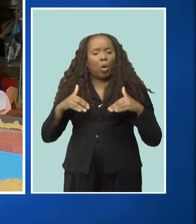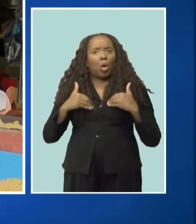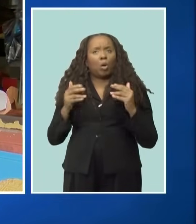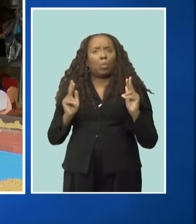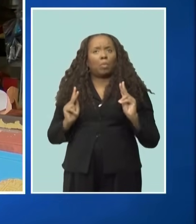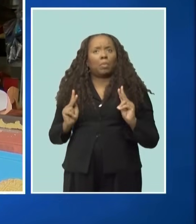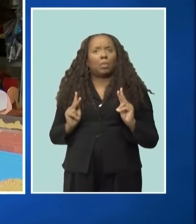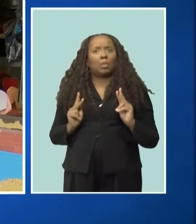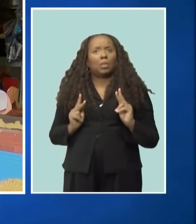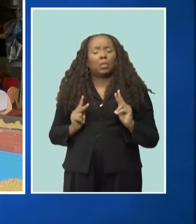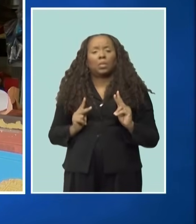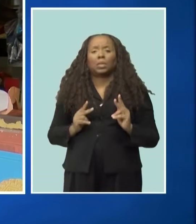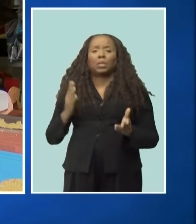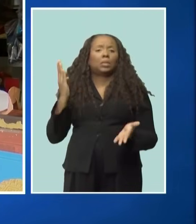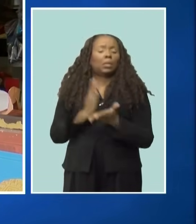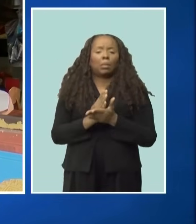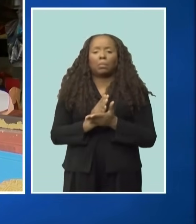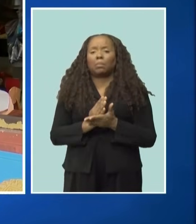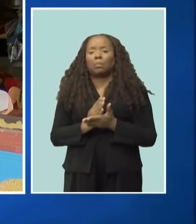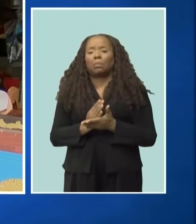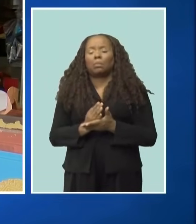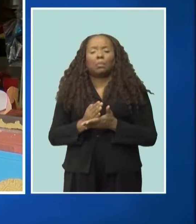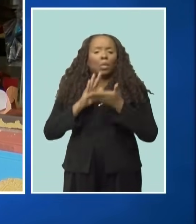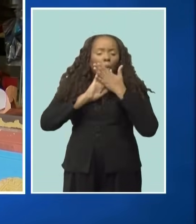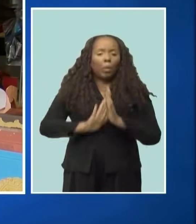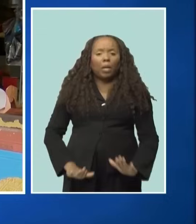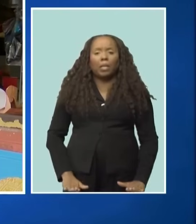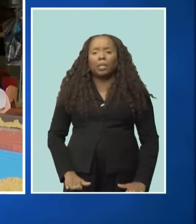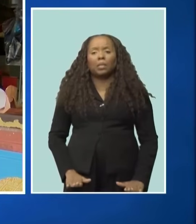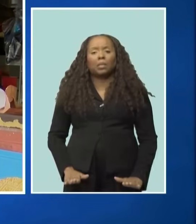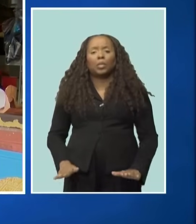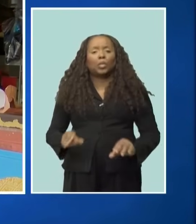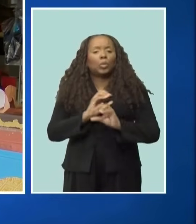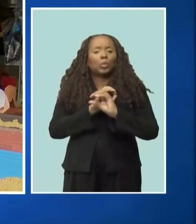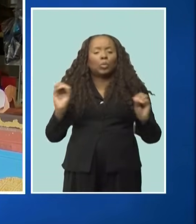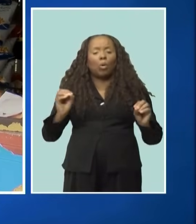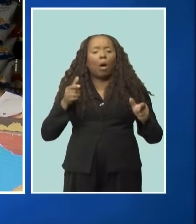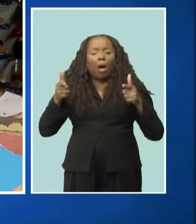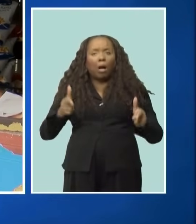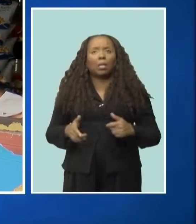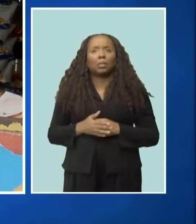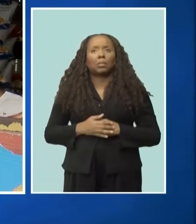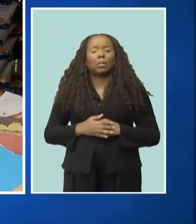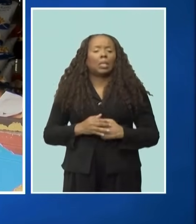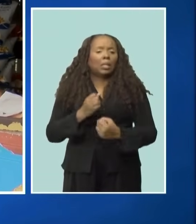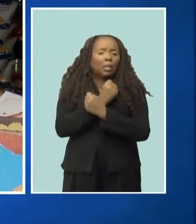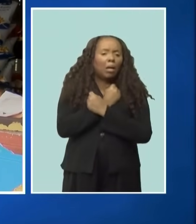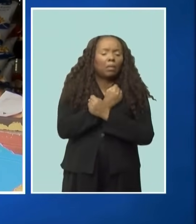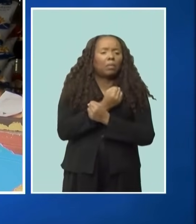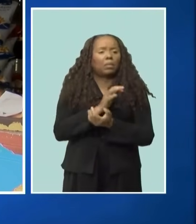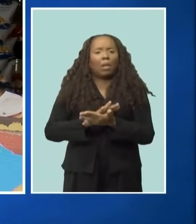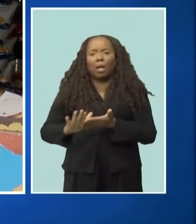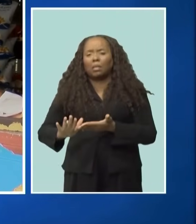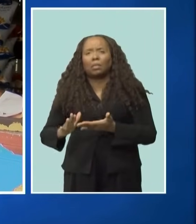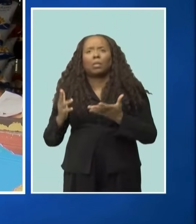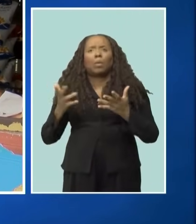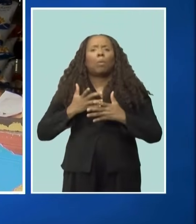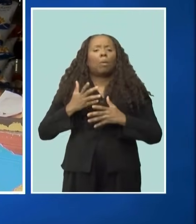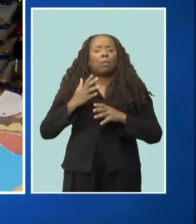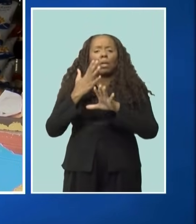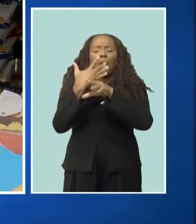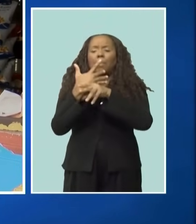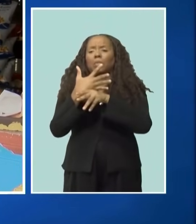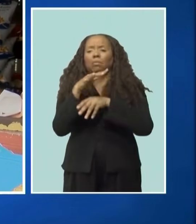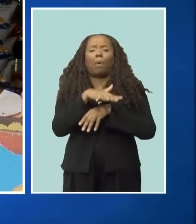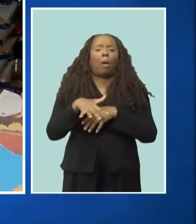away the guns so that we can live loving and nice. You understand? We want the cameras all over the place, not